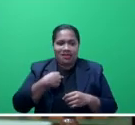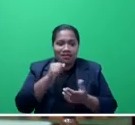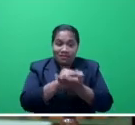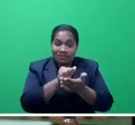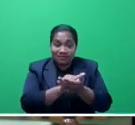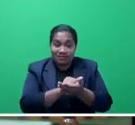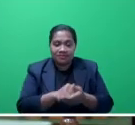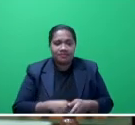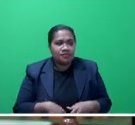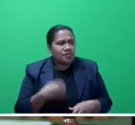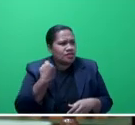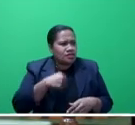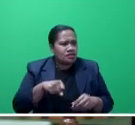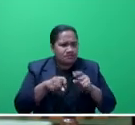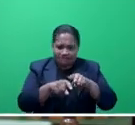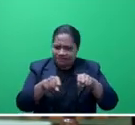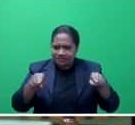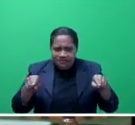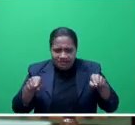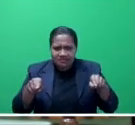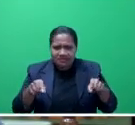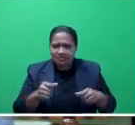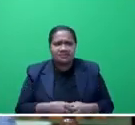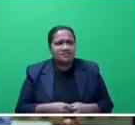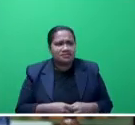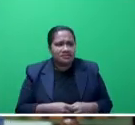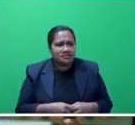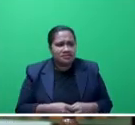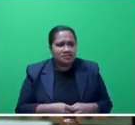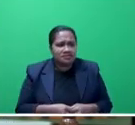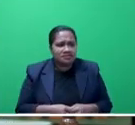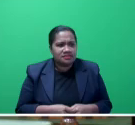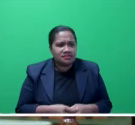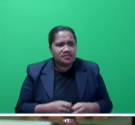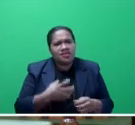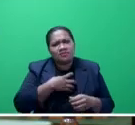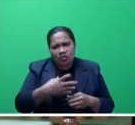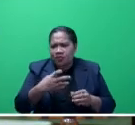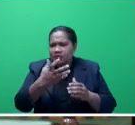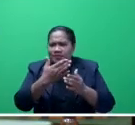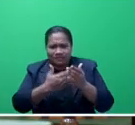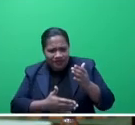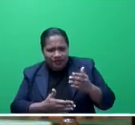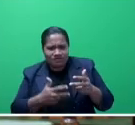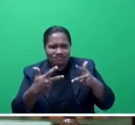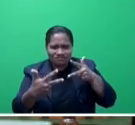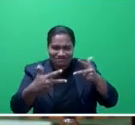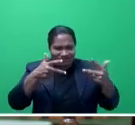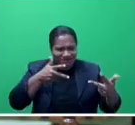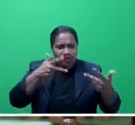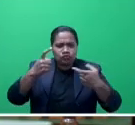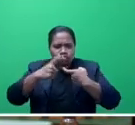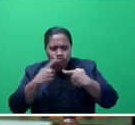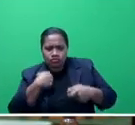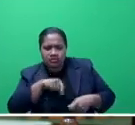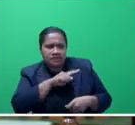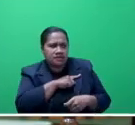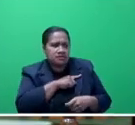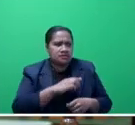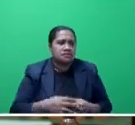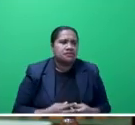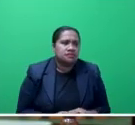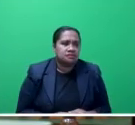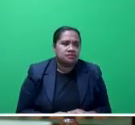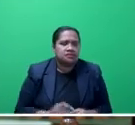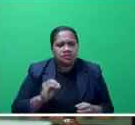many members of the Parliament are joining us virtually. I think probably more than half. Our caution extends far beyond the walls of this